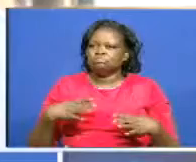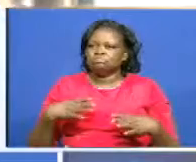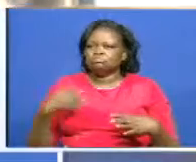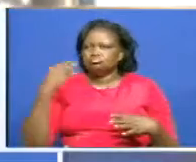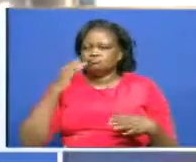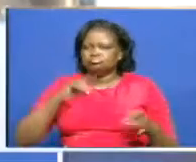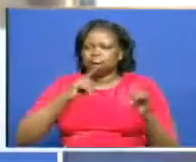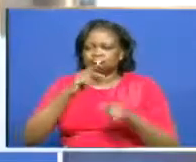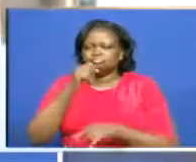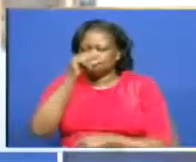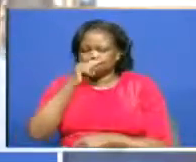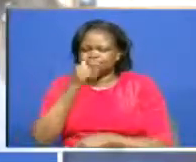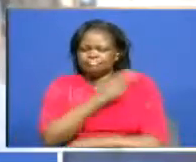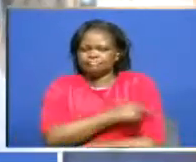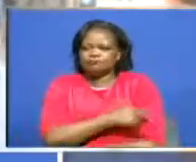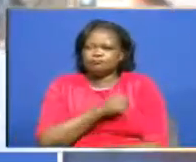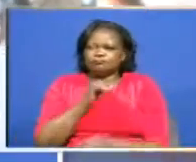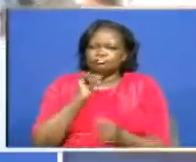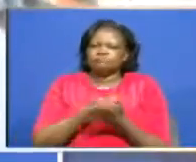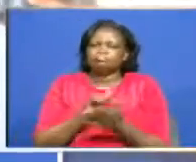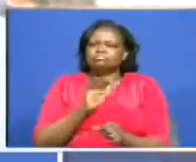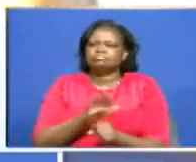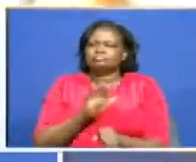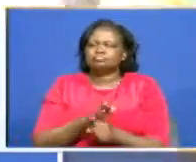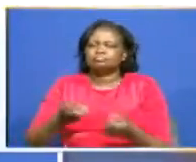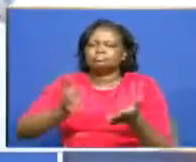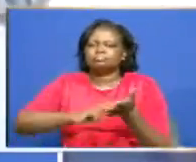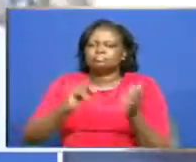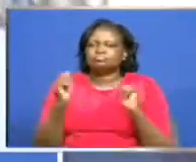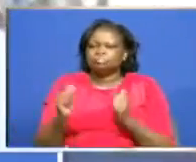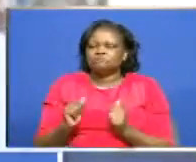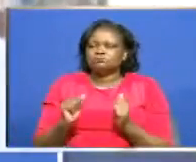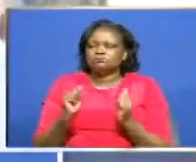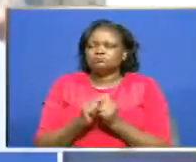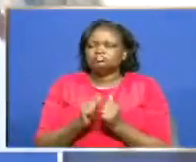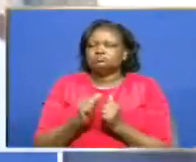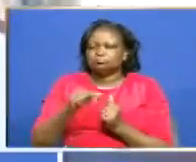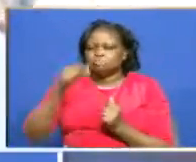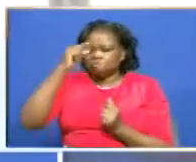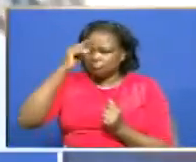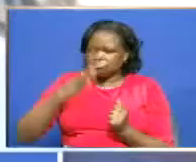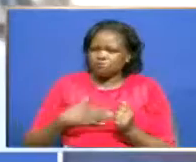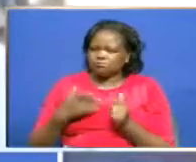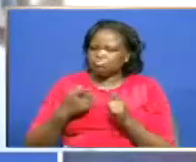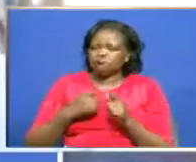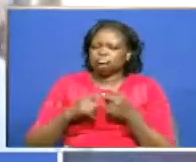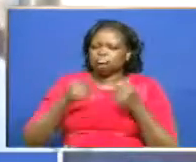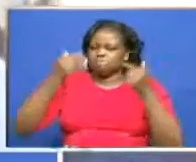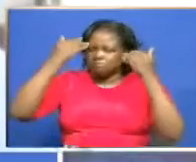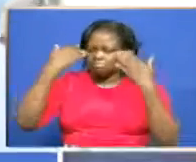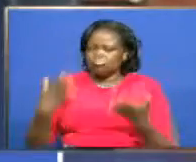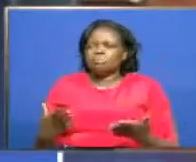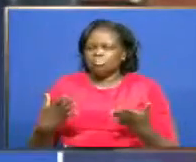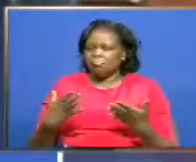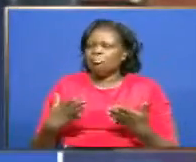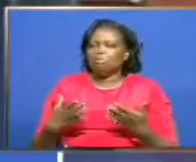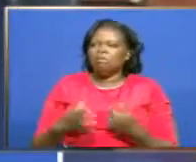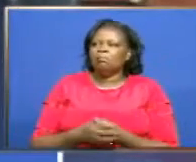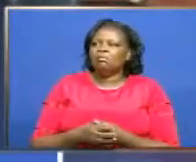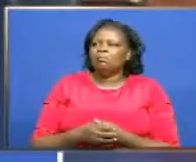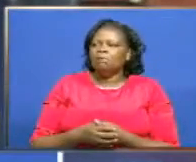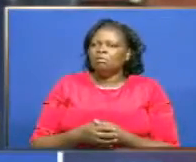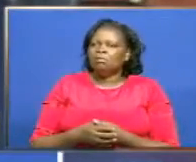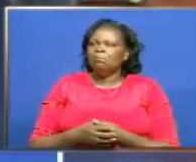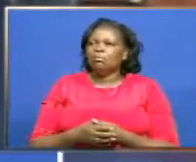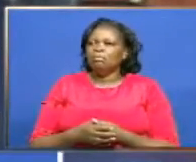kibinafsi ambazo nyingi zao hazija kuwa registered na hii serikali yetu, na tujui huduma ya afya wagonjwa wetu wanaendelea kupata. It would be